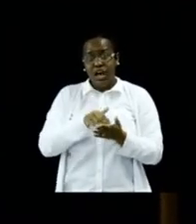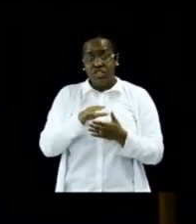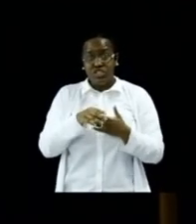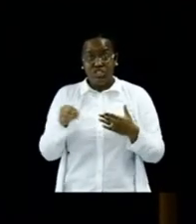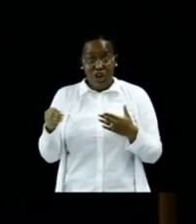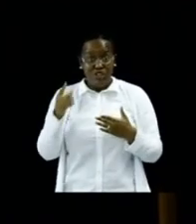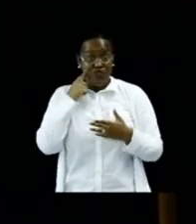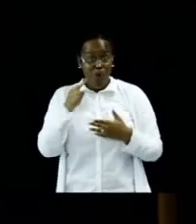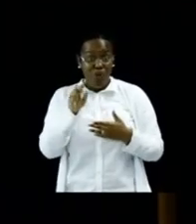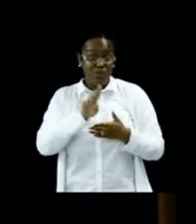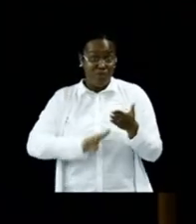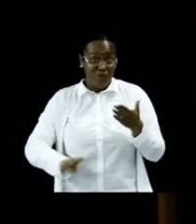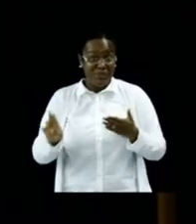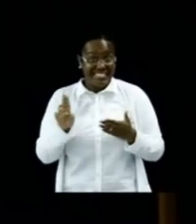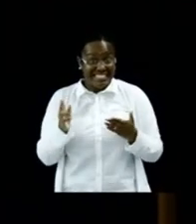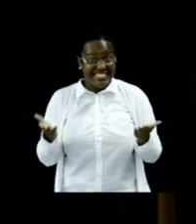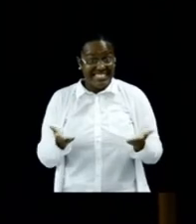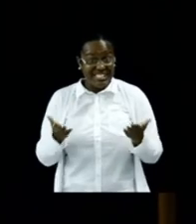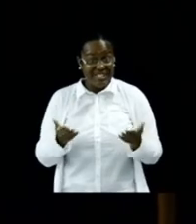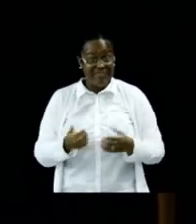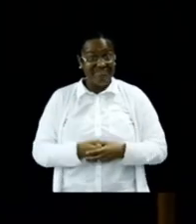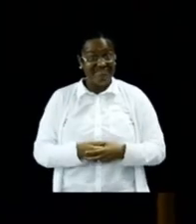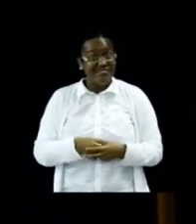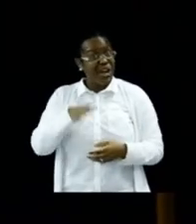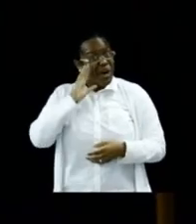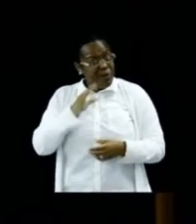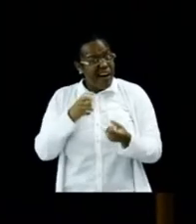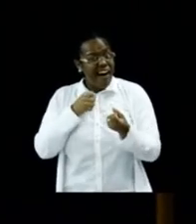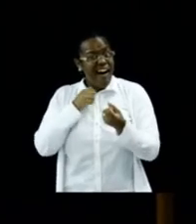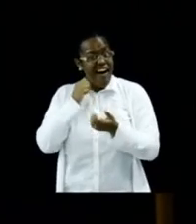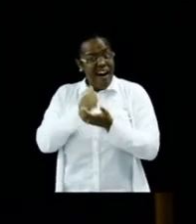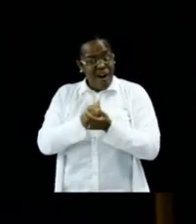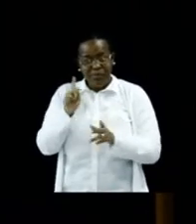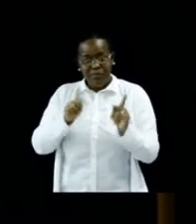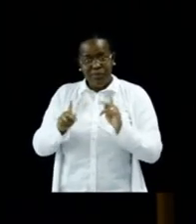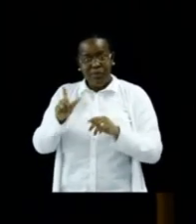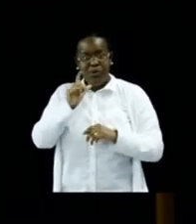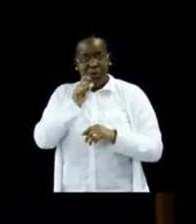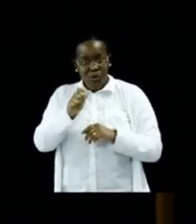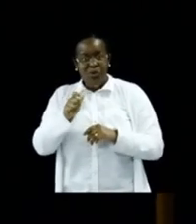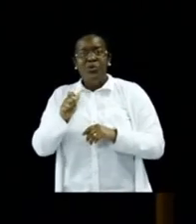the university, and it'll help those that will come after you.